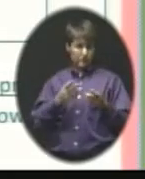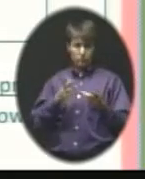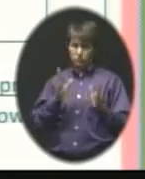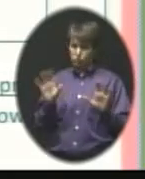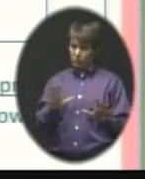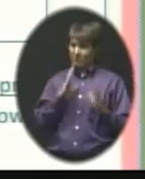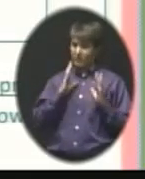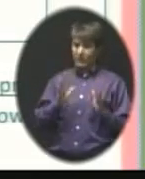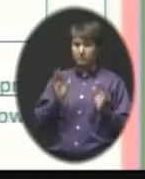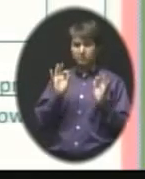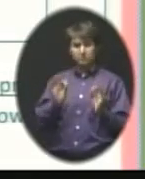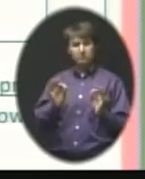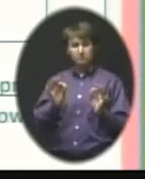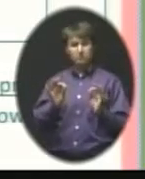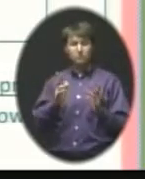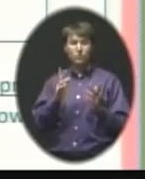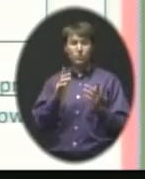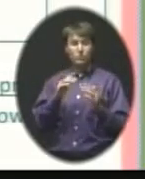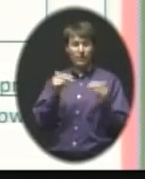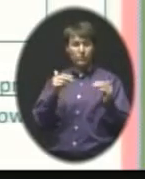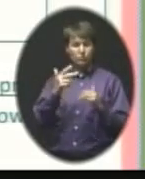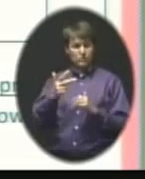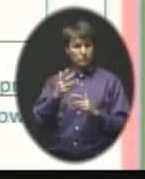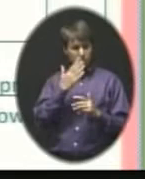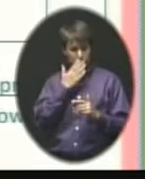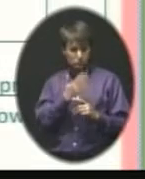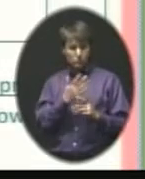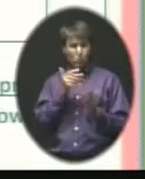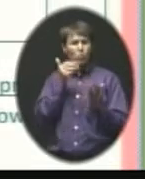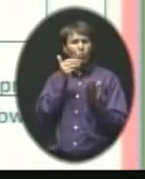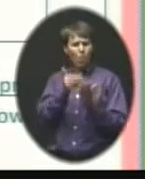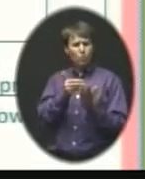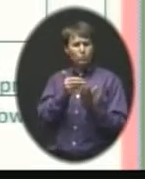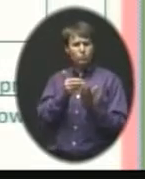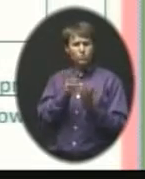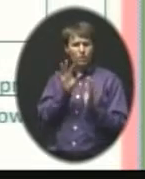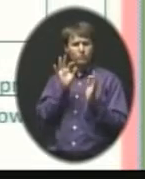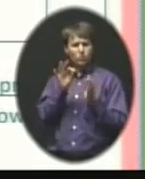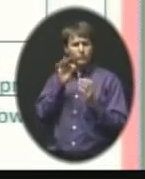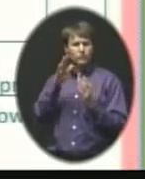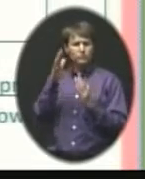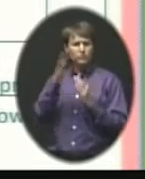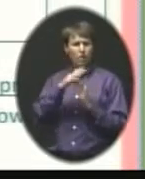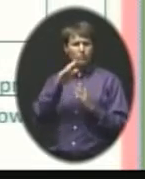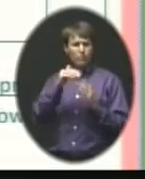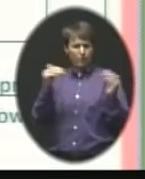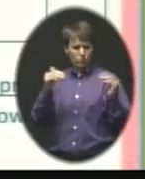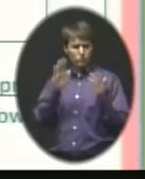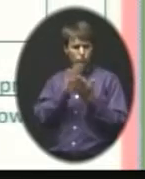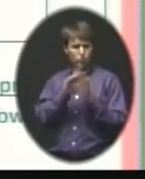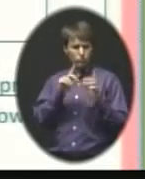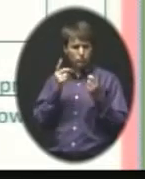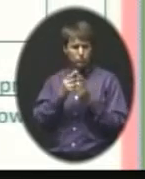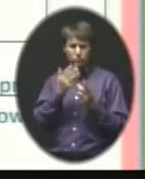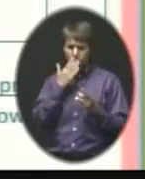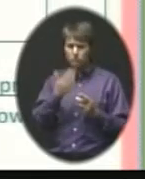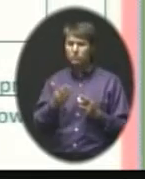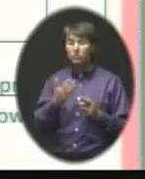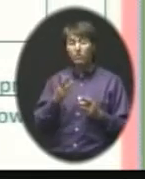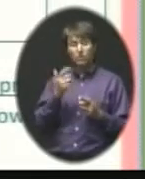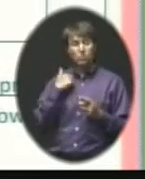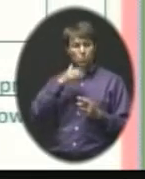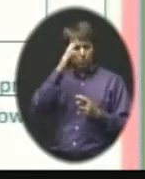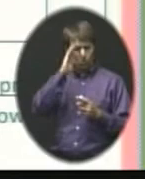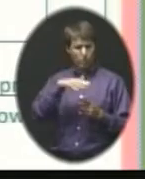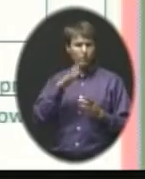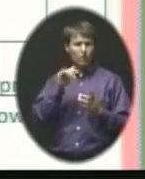fine. We're in a transitioning level. We're very close to that modeling level as a district. And we know then that's a